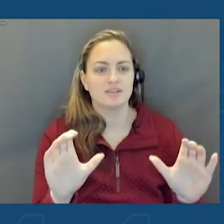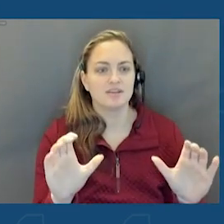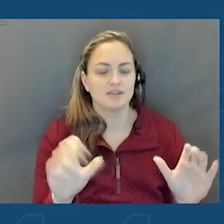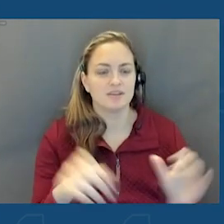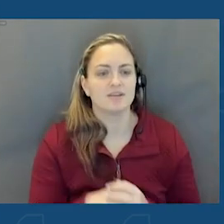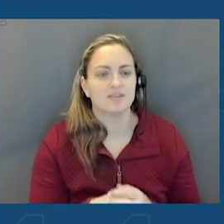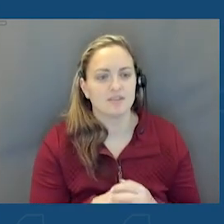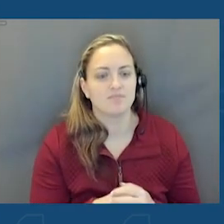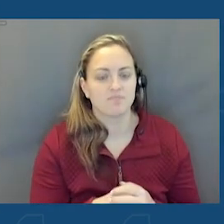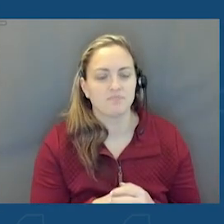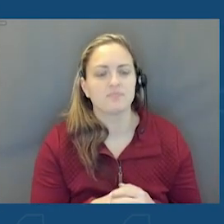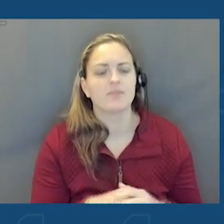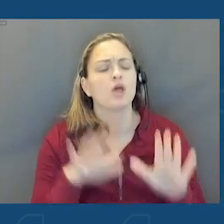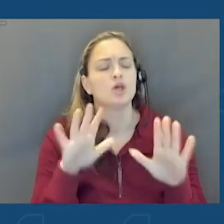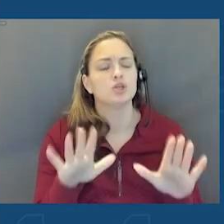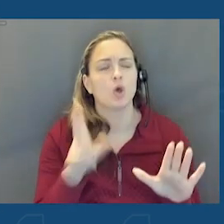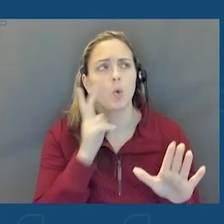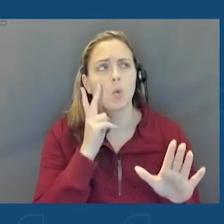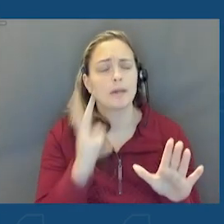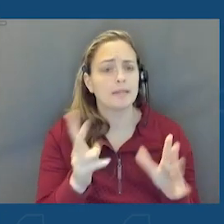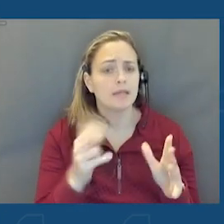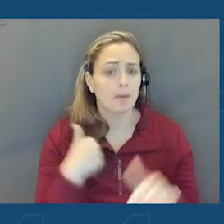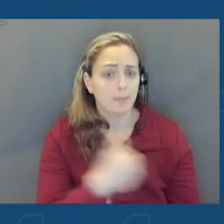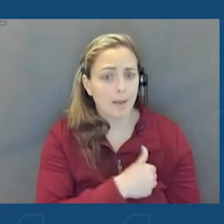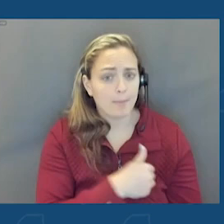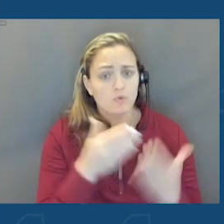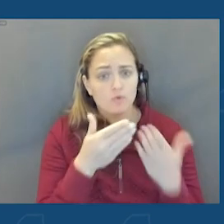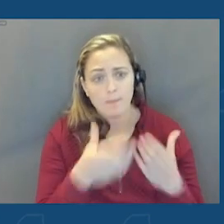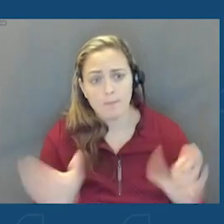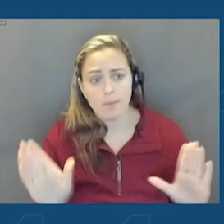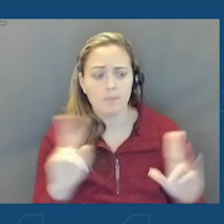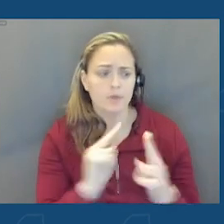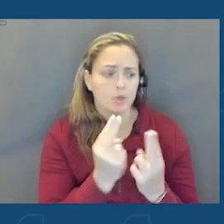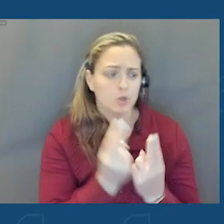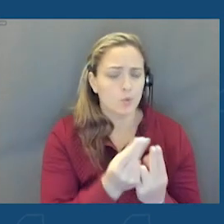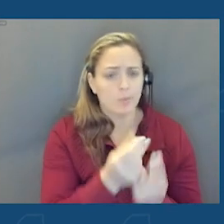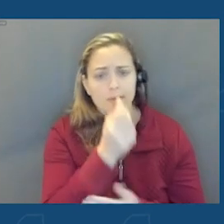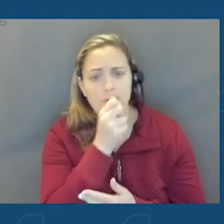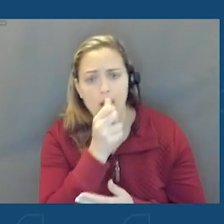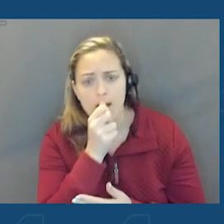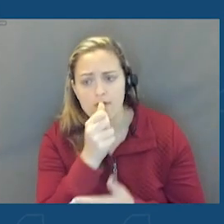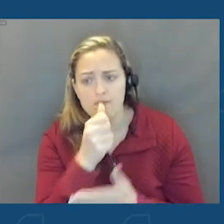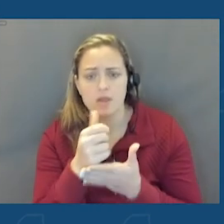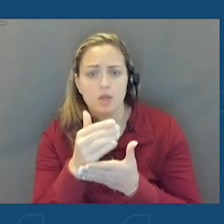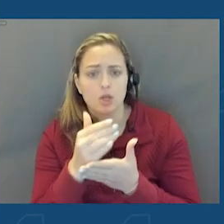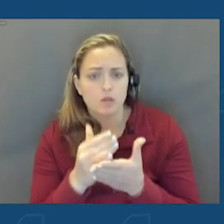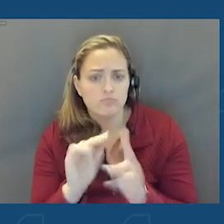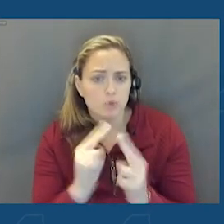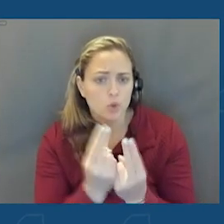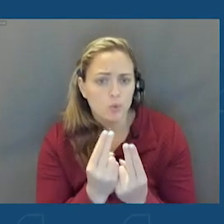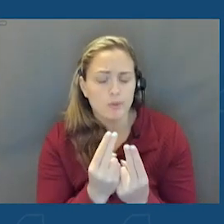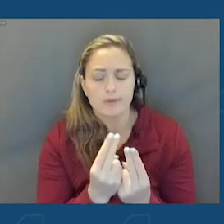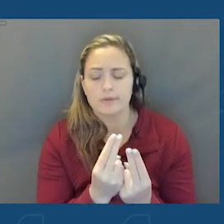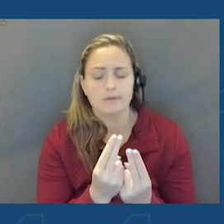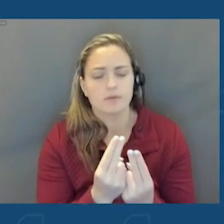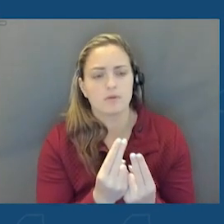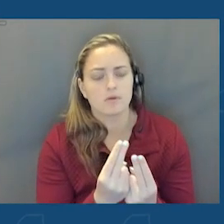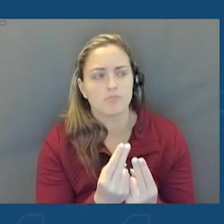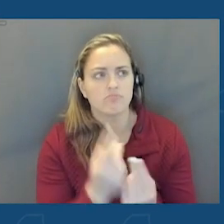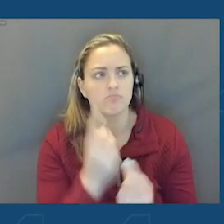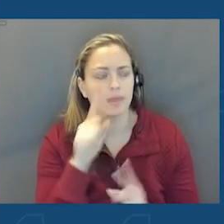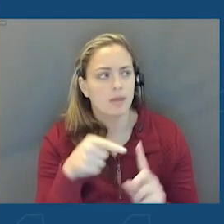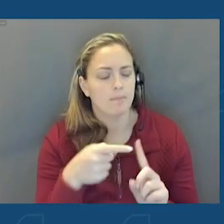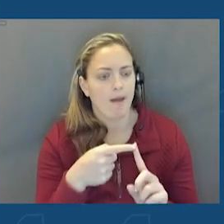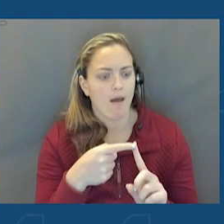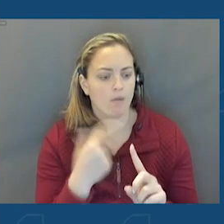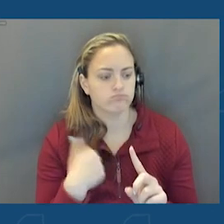You know, seeing members from public sector unions and private sector unions and building trades unions makes me think, you know, for the labor movement, we have